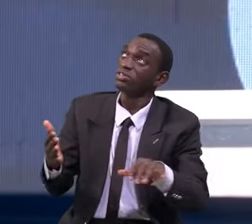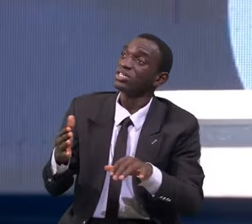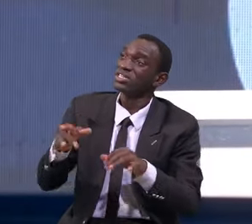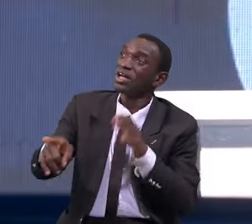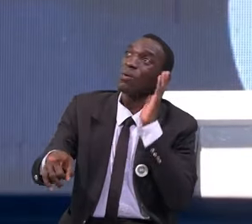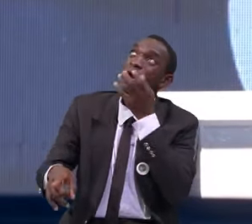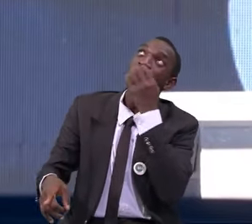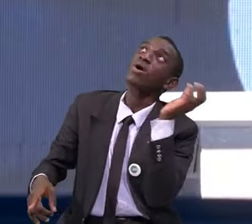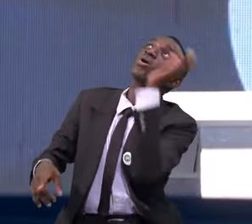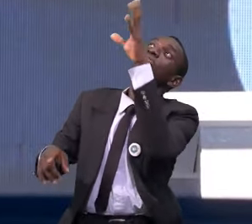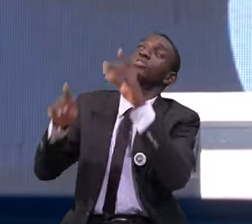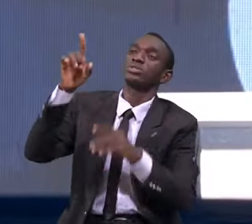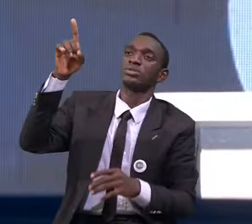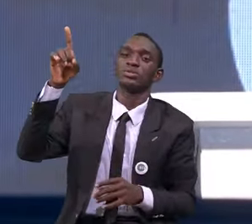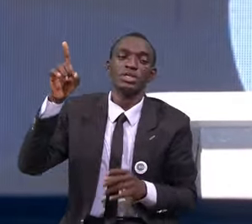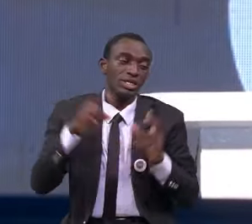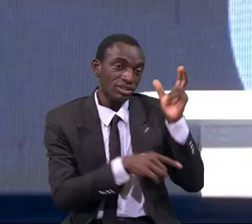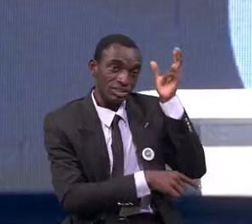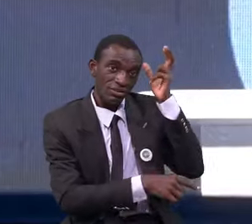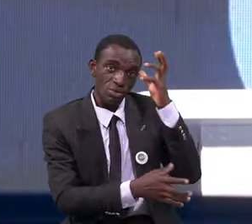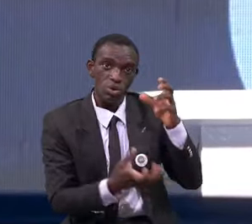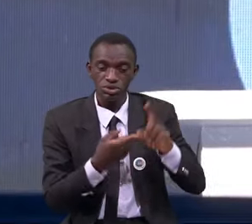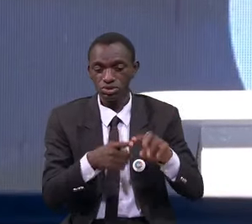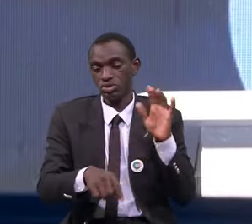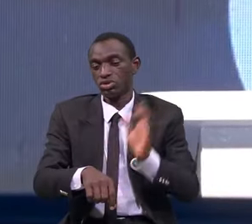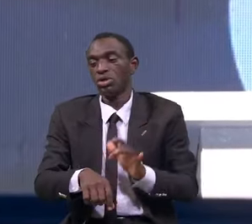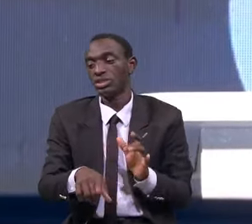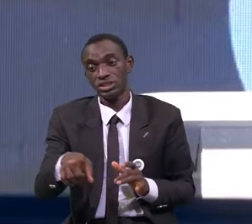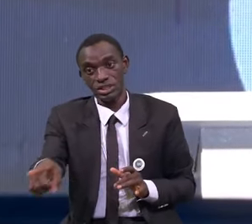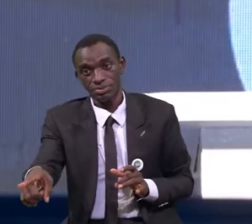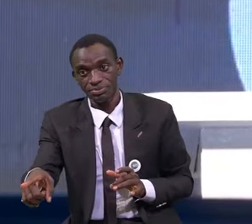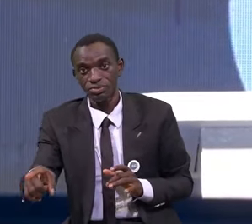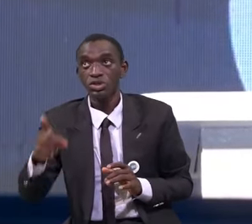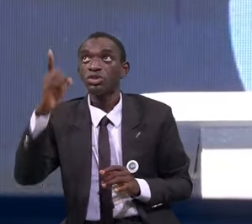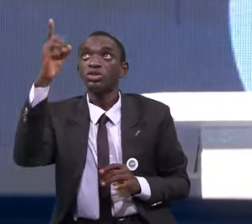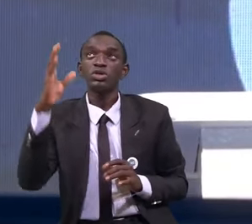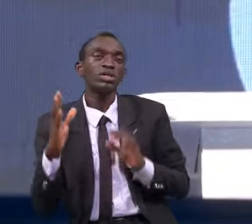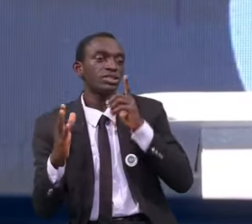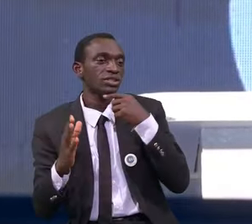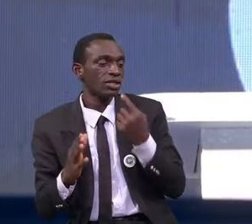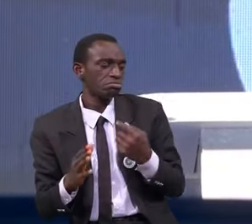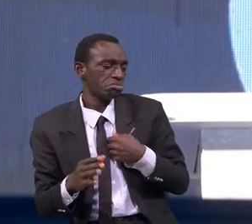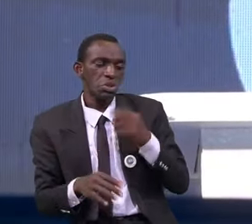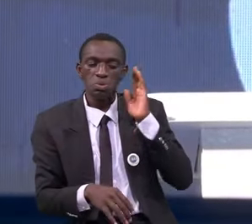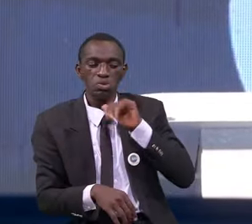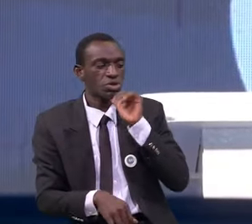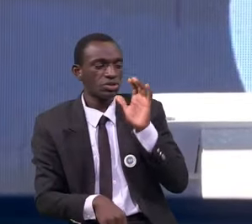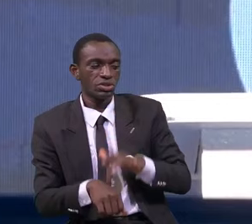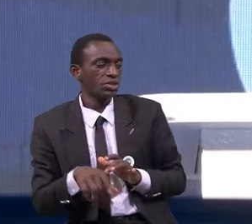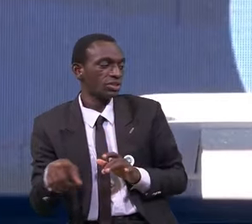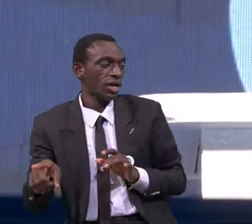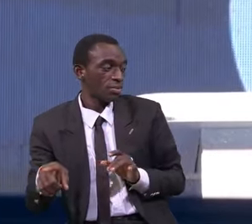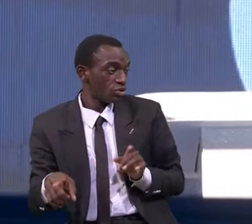And God said, I won't touch him. You want to touch him? Touch everything that he